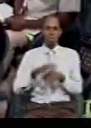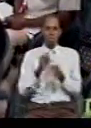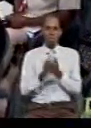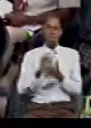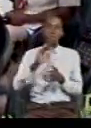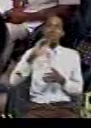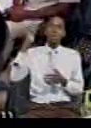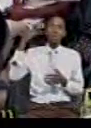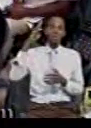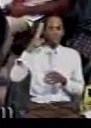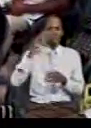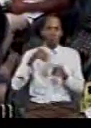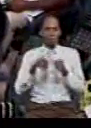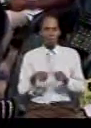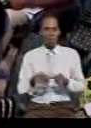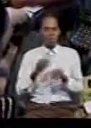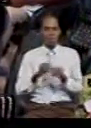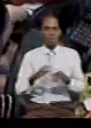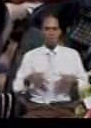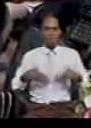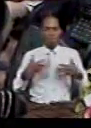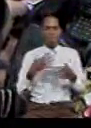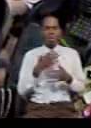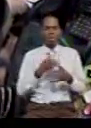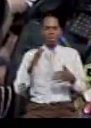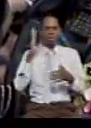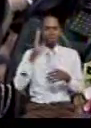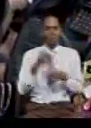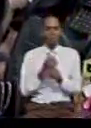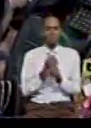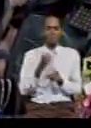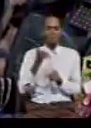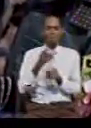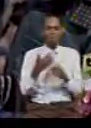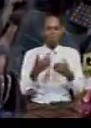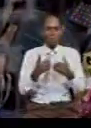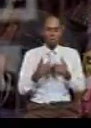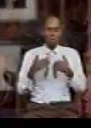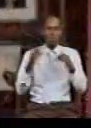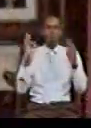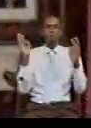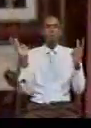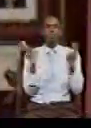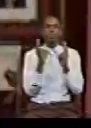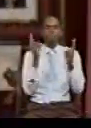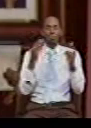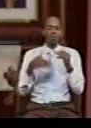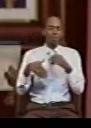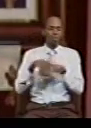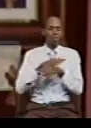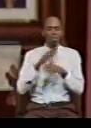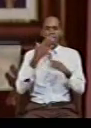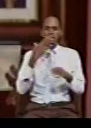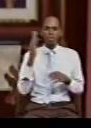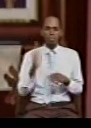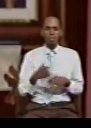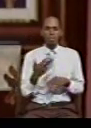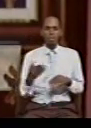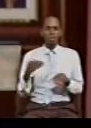life, and that grace will make you victorious over evil in Jesus'